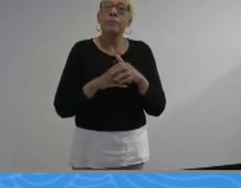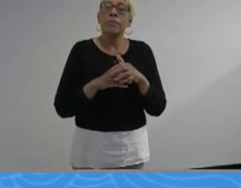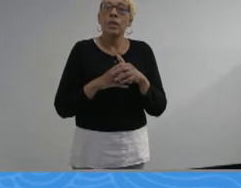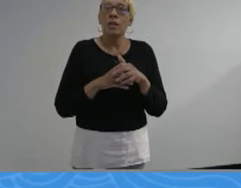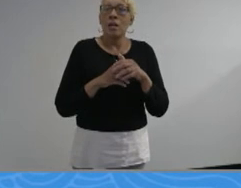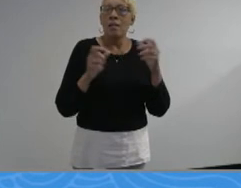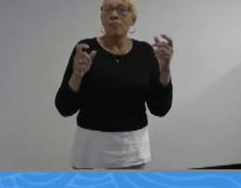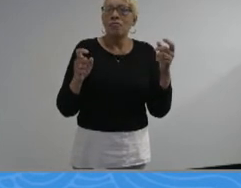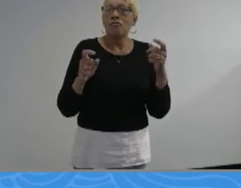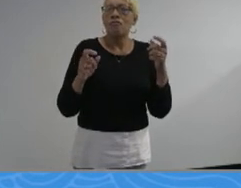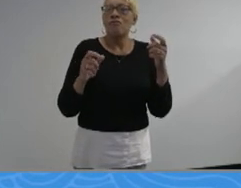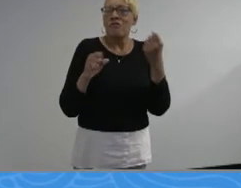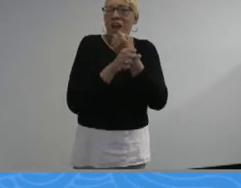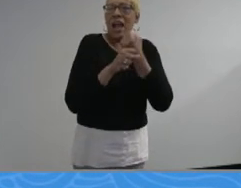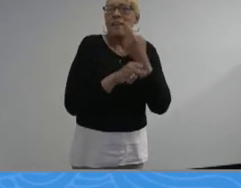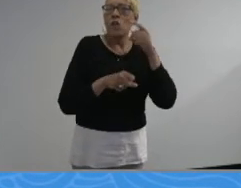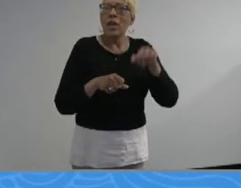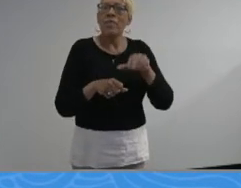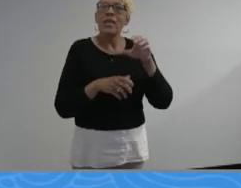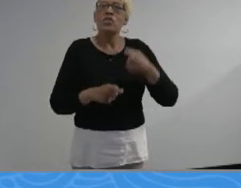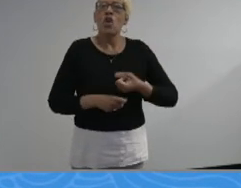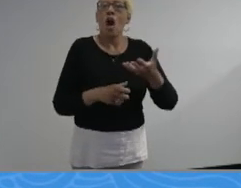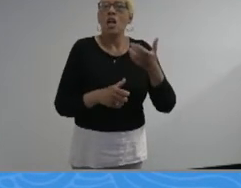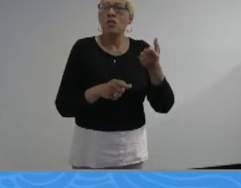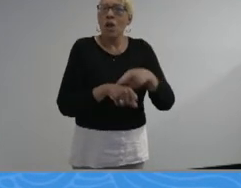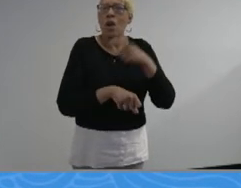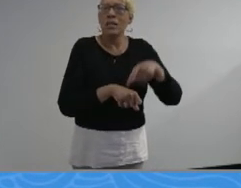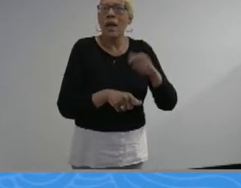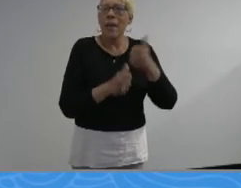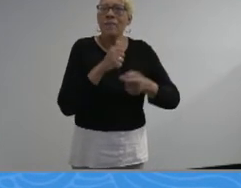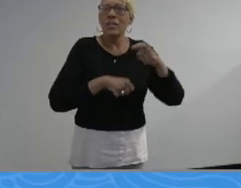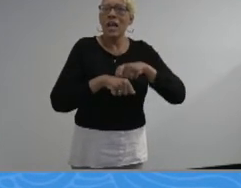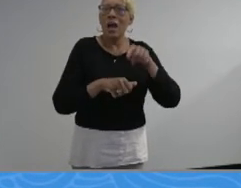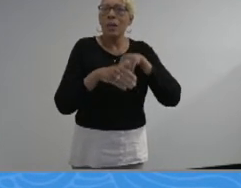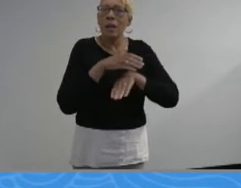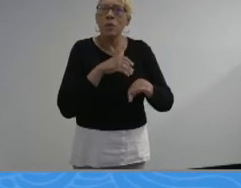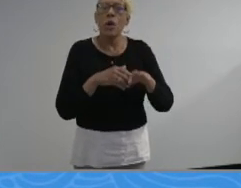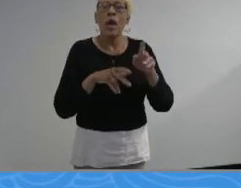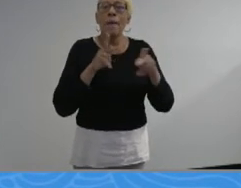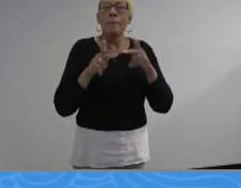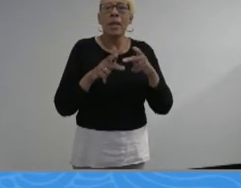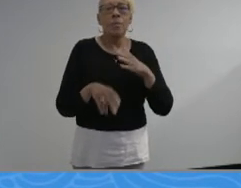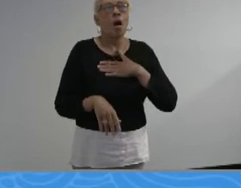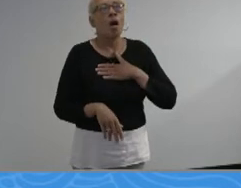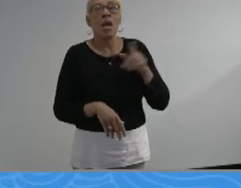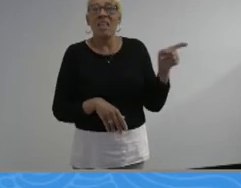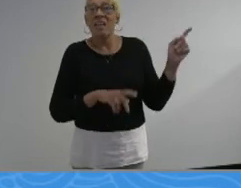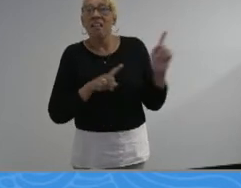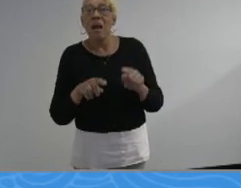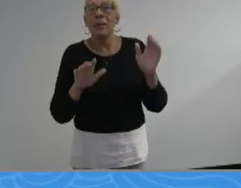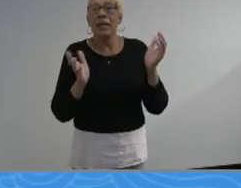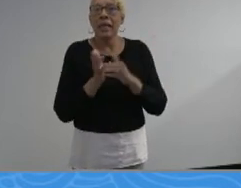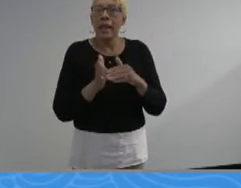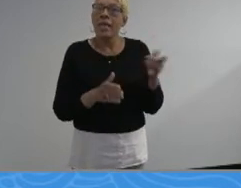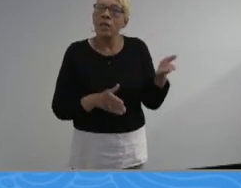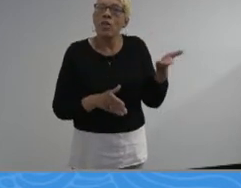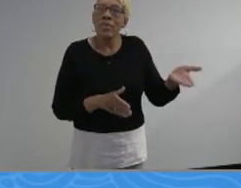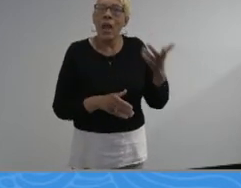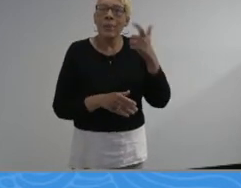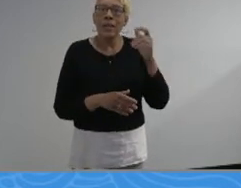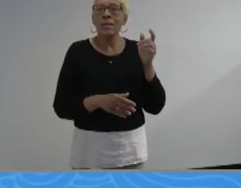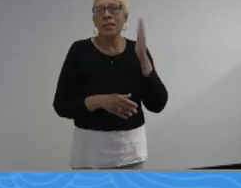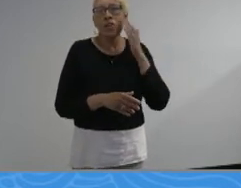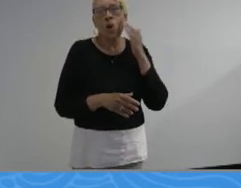decades, speaking up, speaking out. Every time they come in the room, folks sigh, folks breathe. Here they come again, right? They are there because they know if they don't